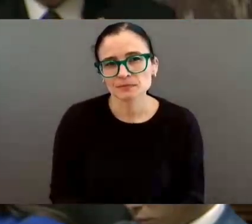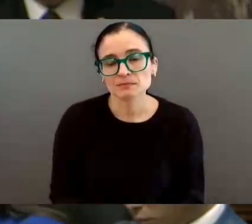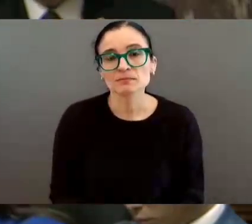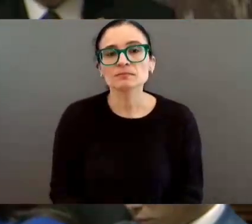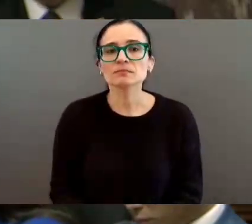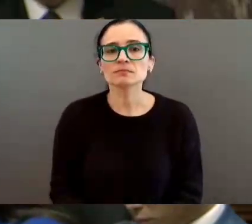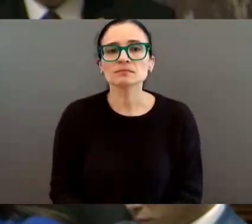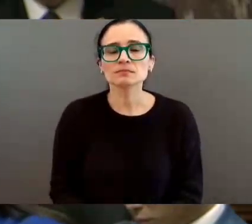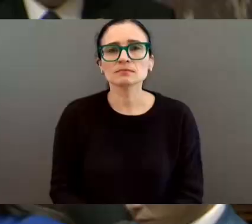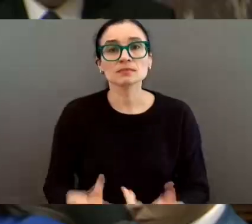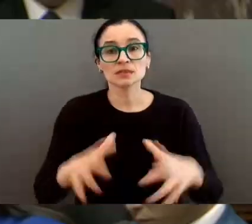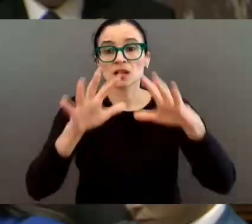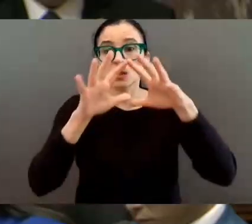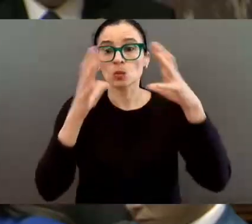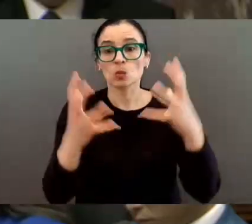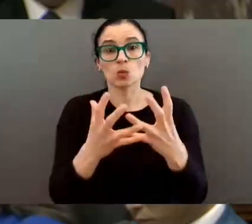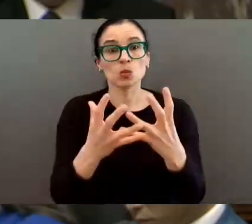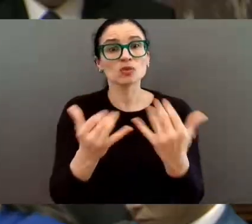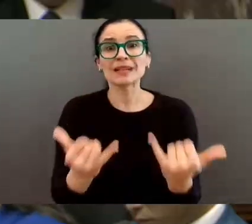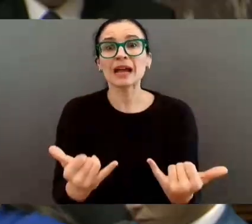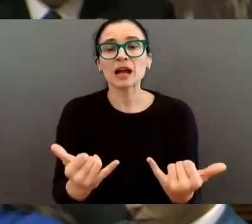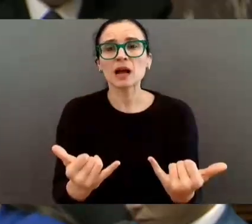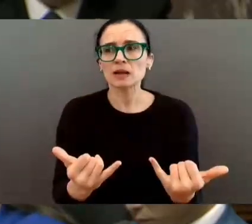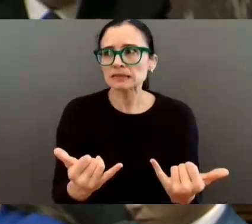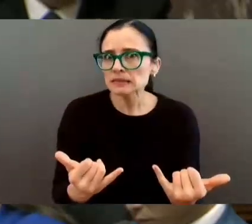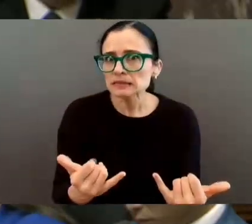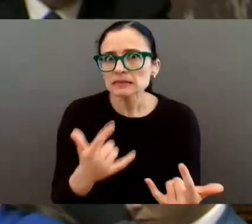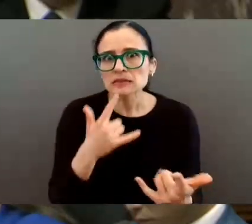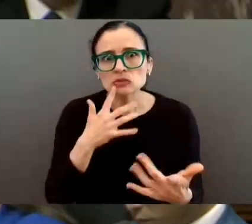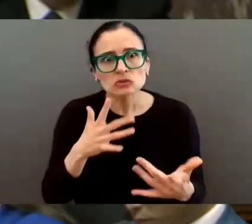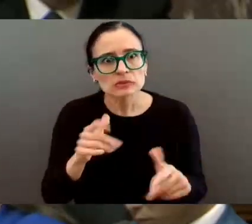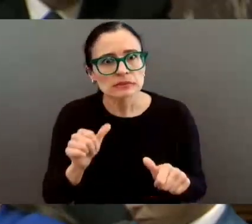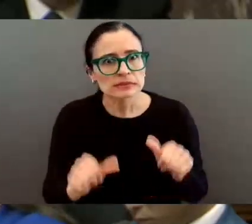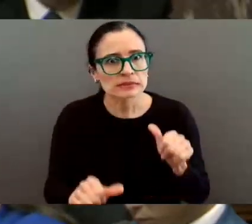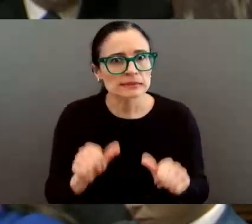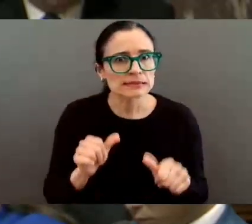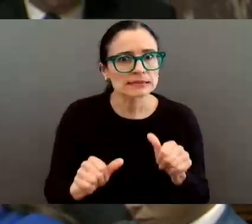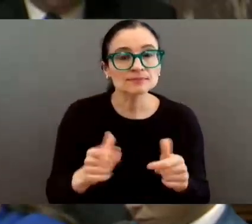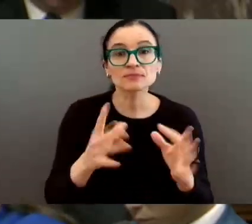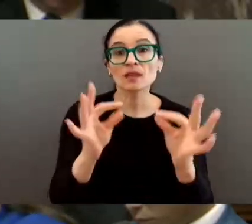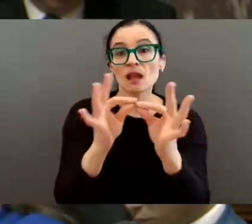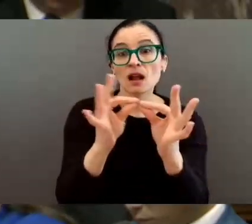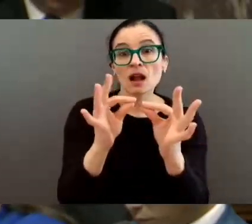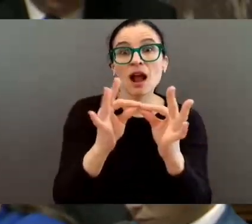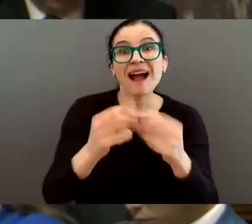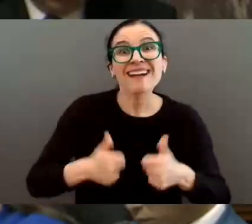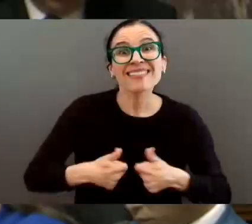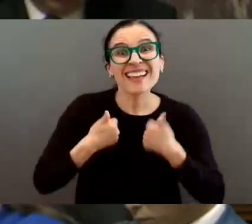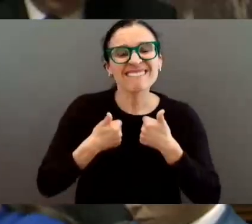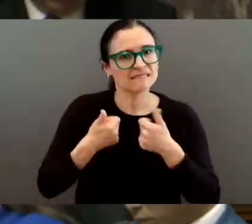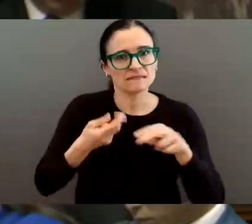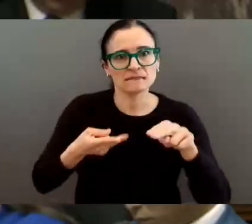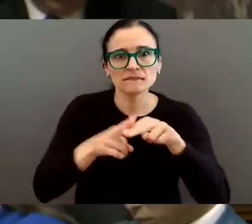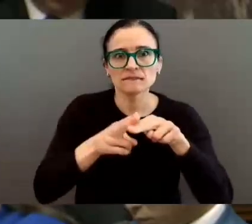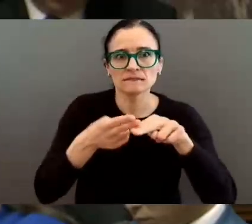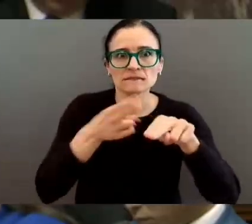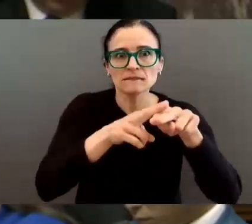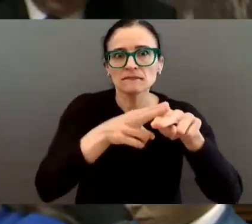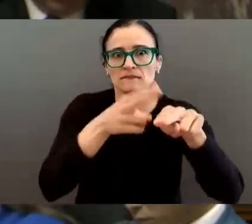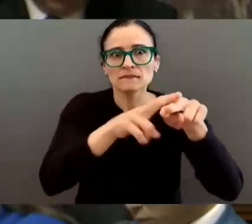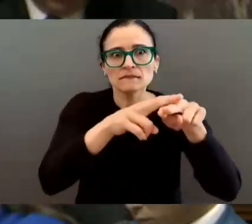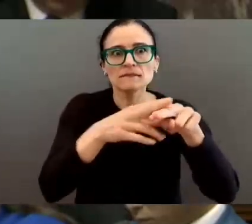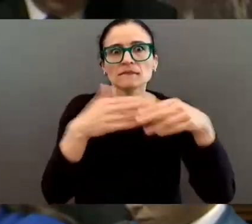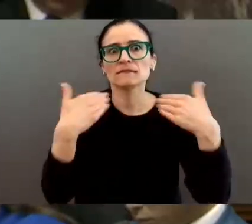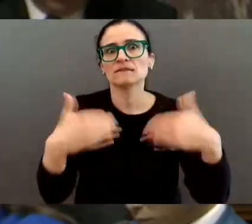of living has been under pressure by global inflation, by terribly increased costs of groceries,